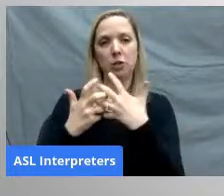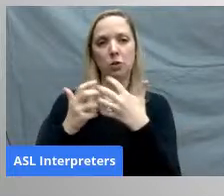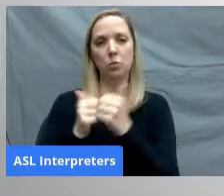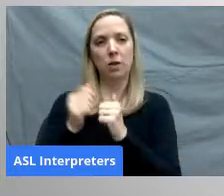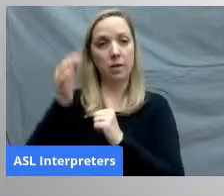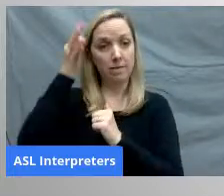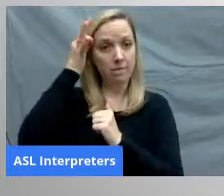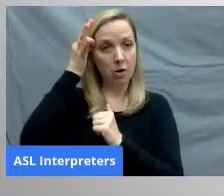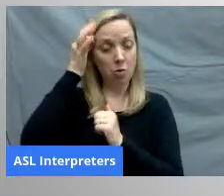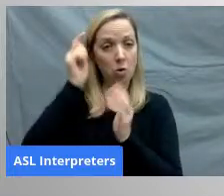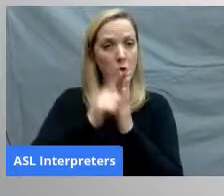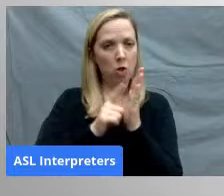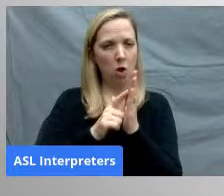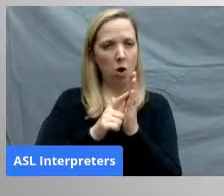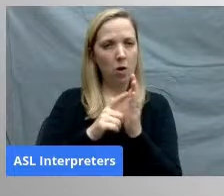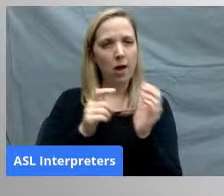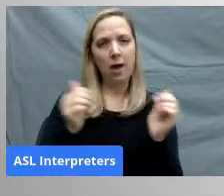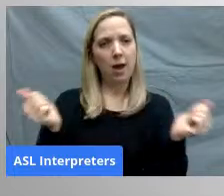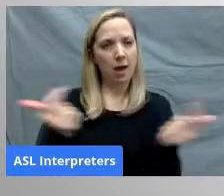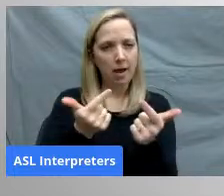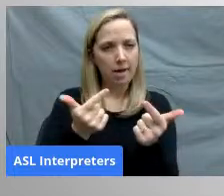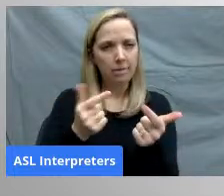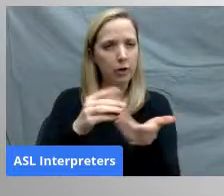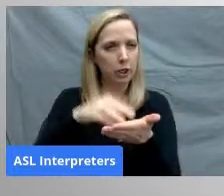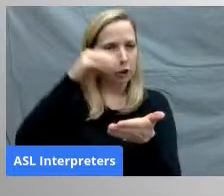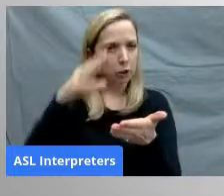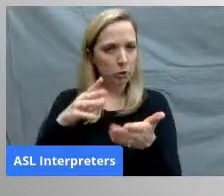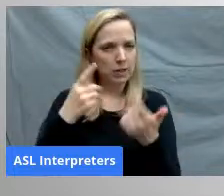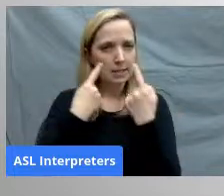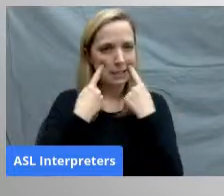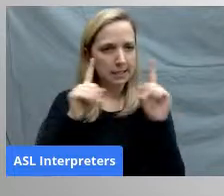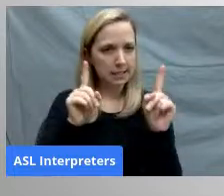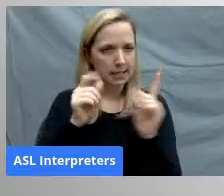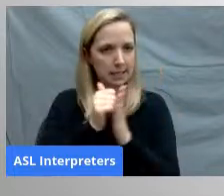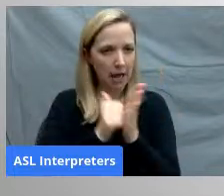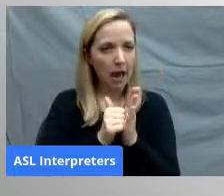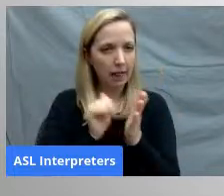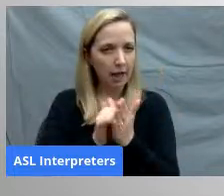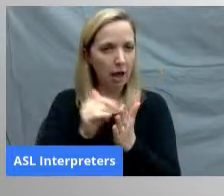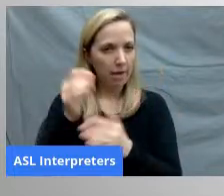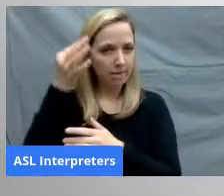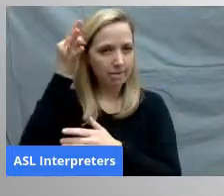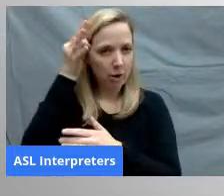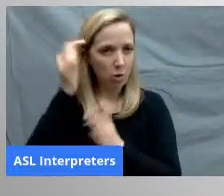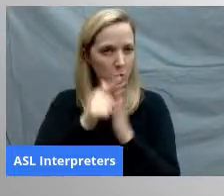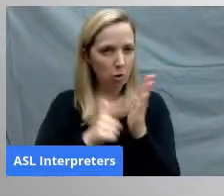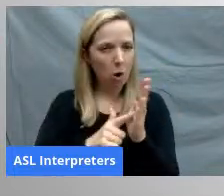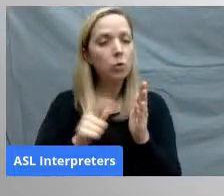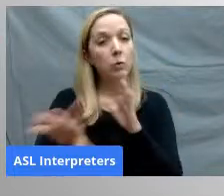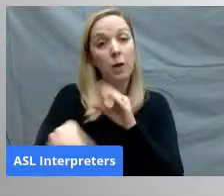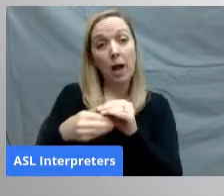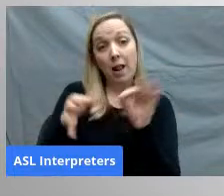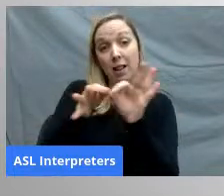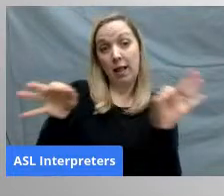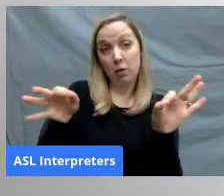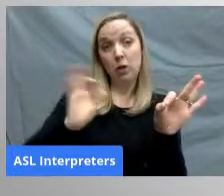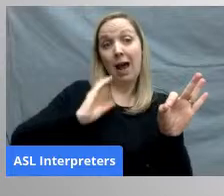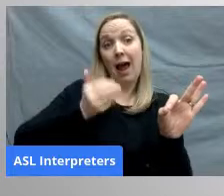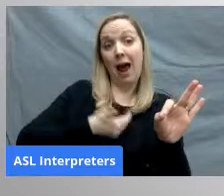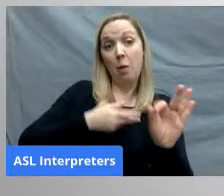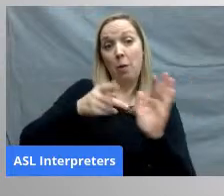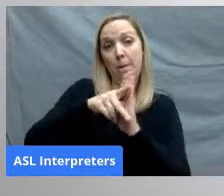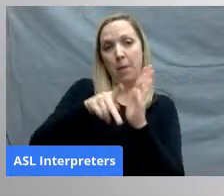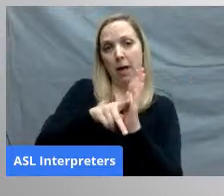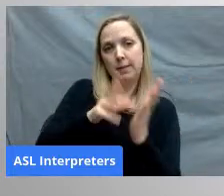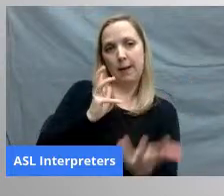Act that, so yeah. So you just added that language. It sort of highlights how our policy fits with that